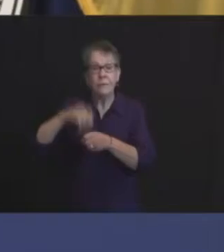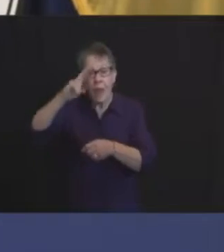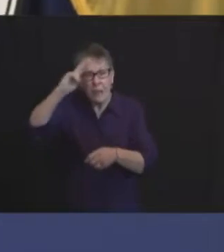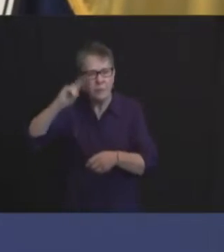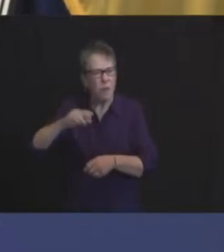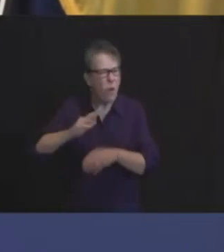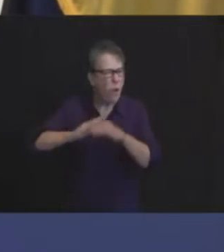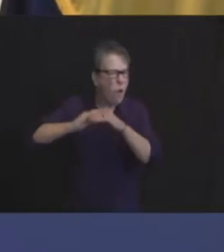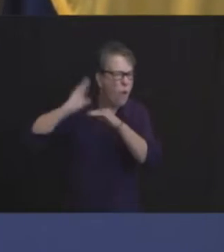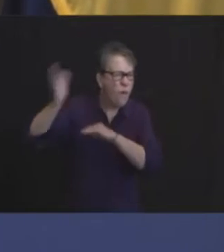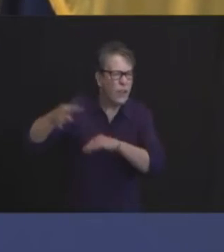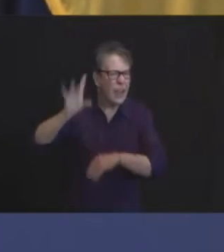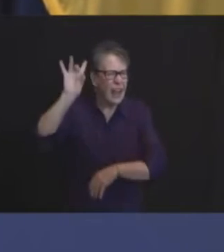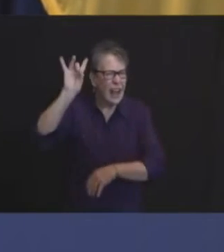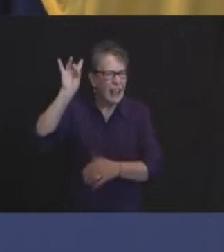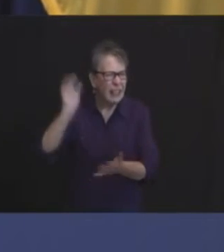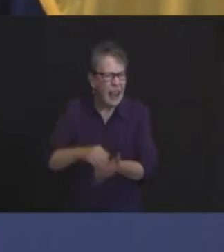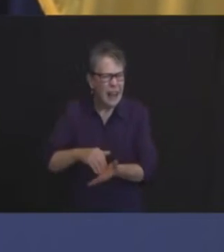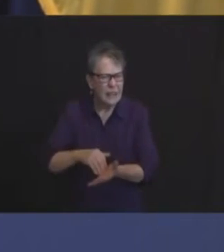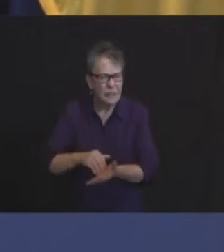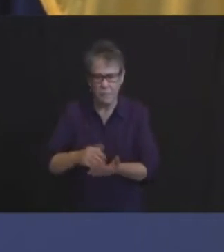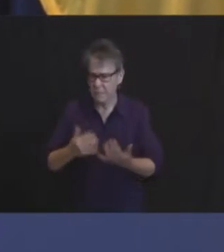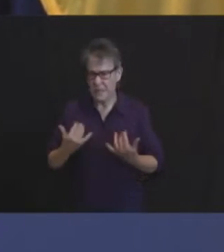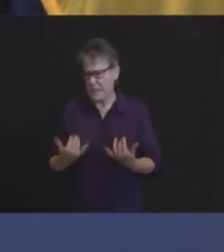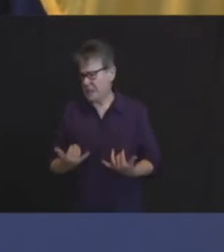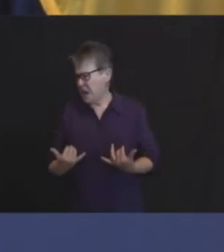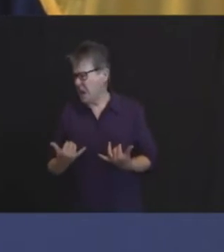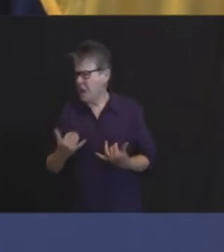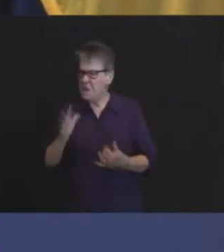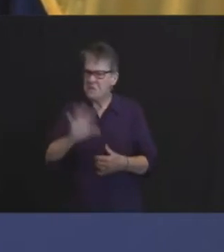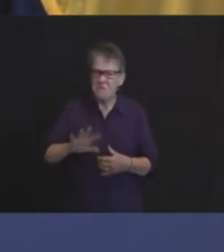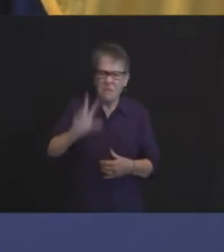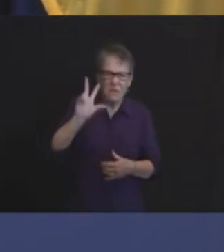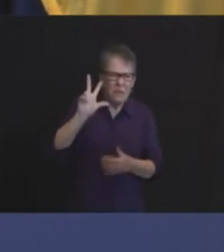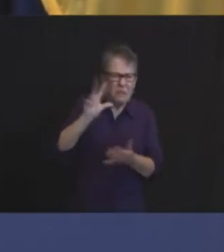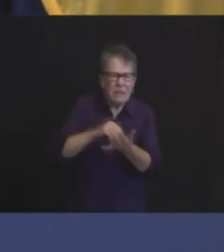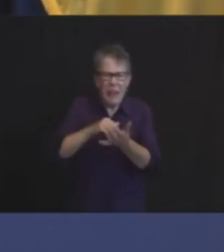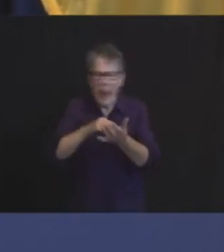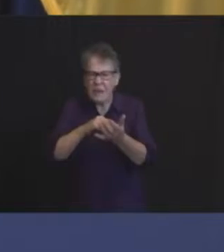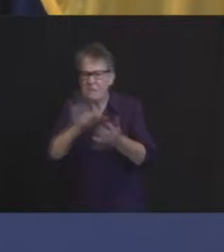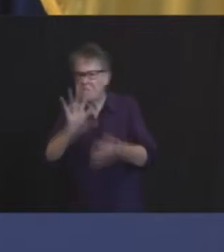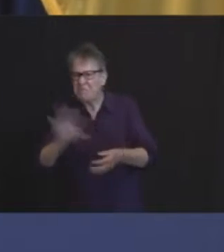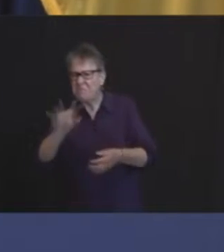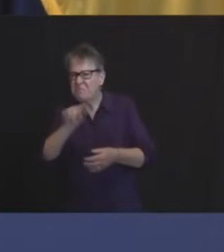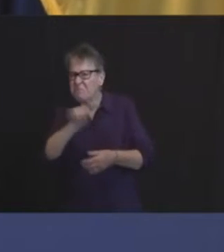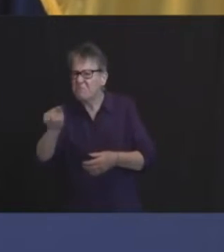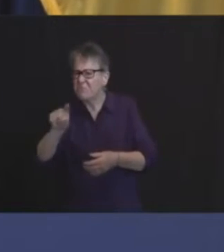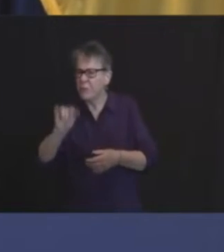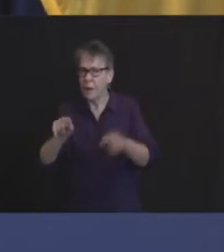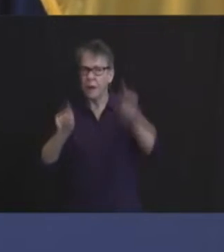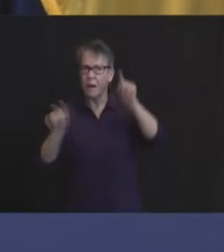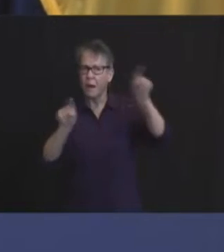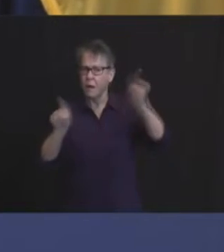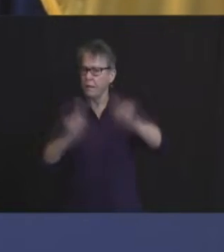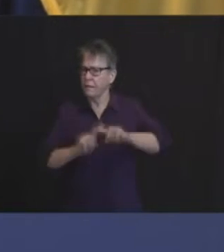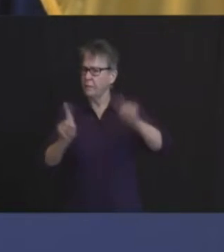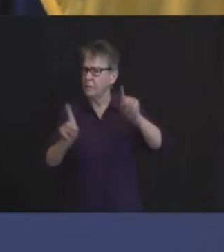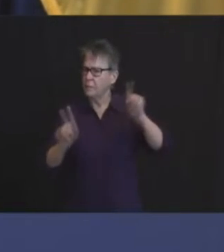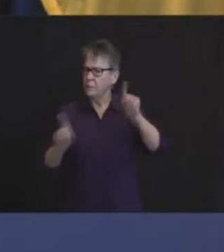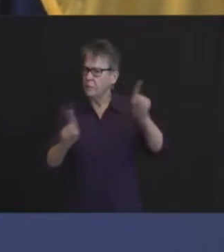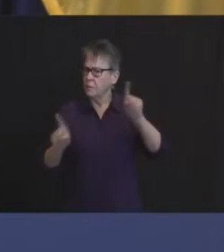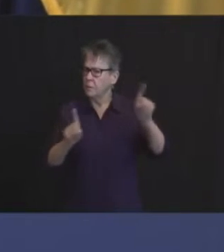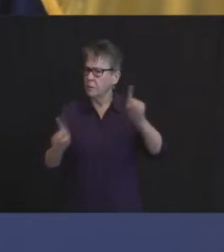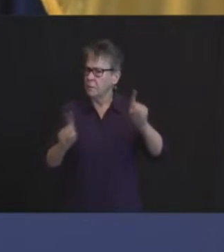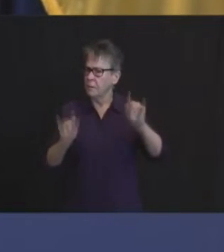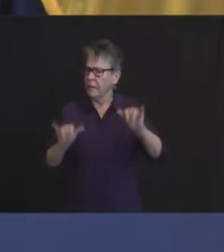So that's a lever we have not pulled. I hope we don't have to pull it, but that's a lever that still is available for us. Thank you for that. Alex, we'll go to you and then we'll